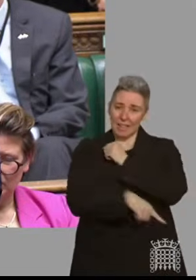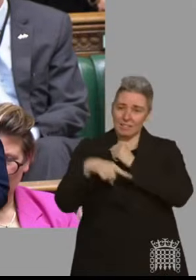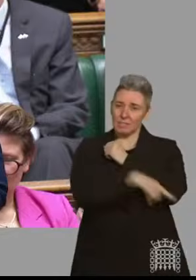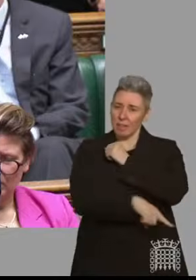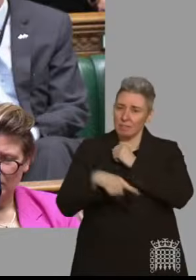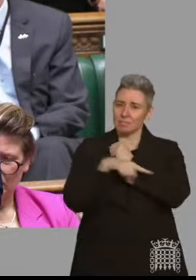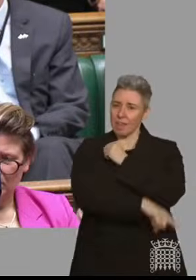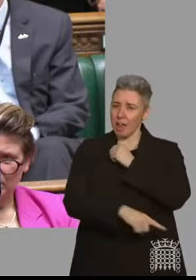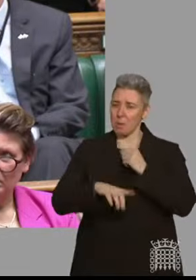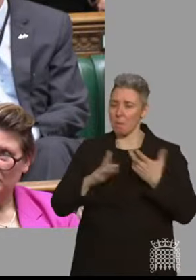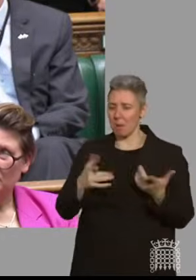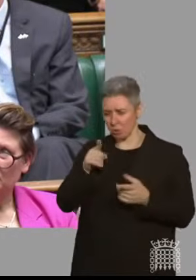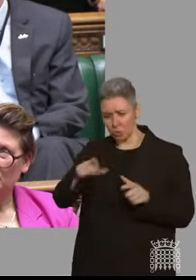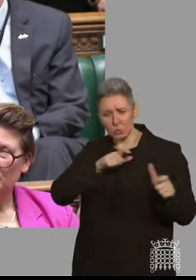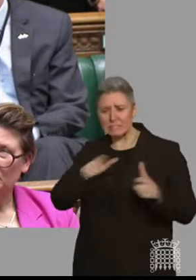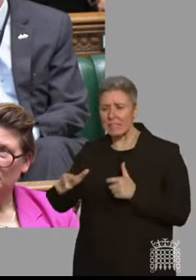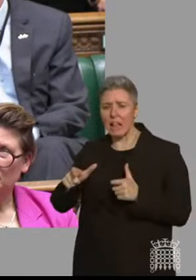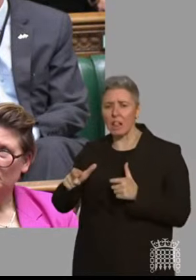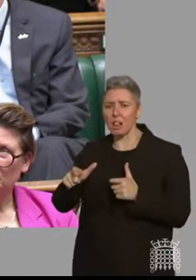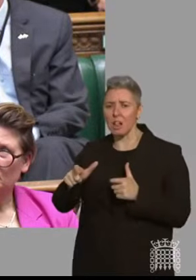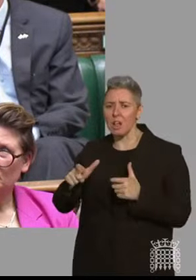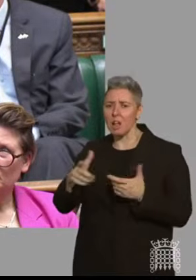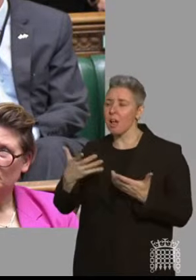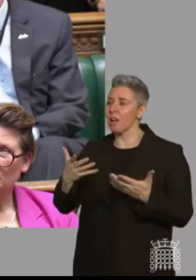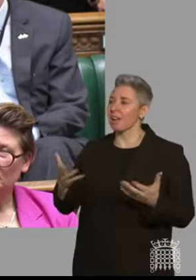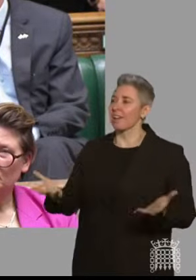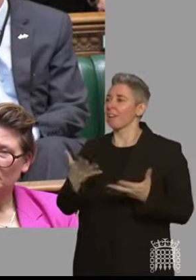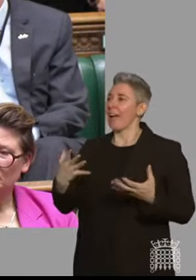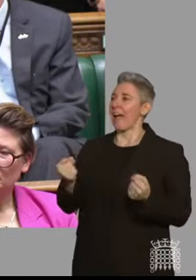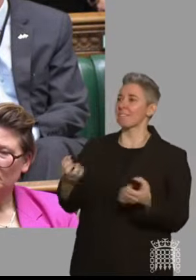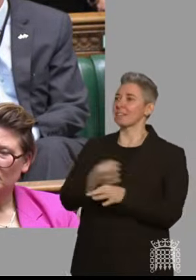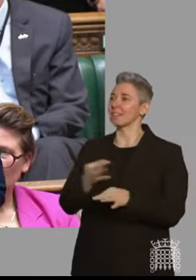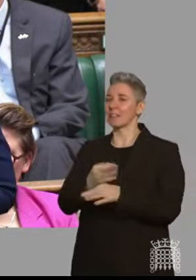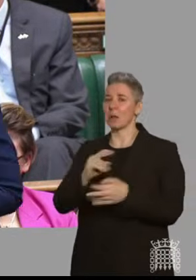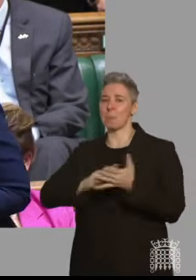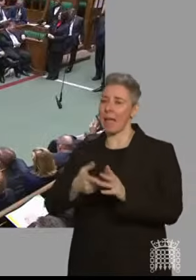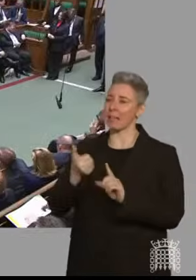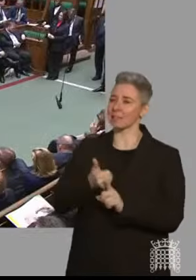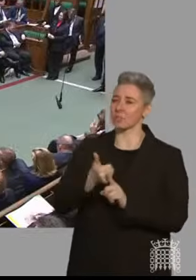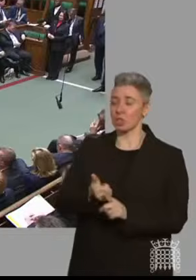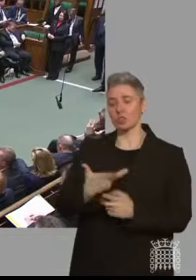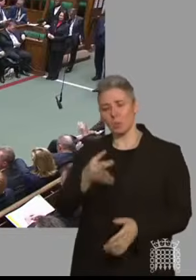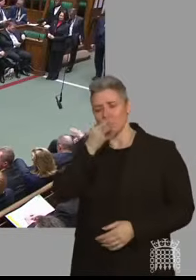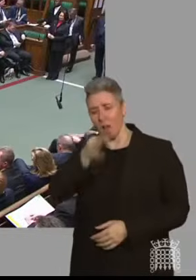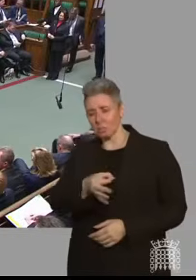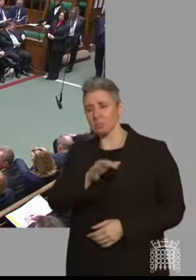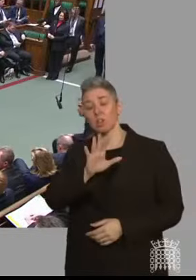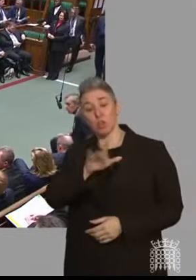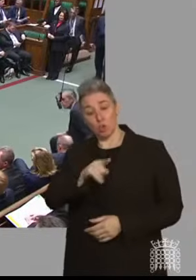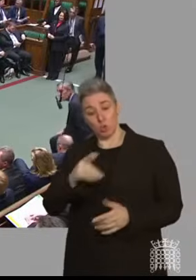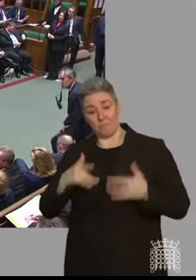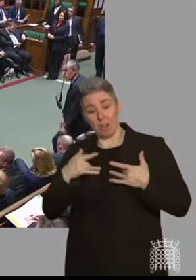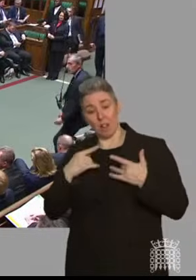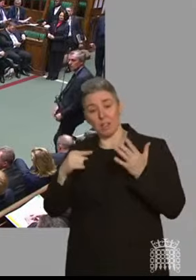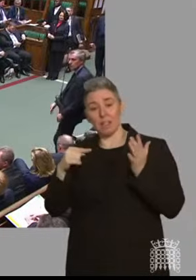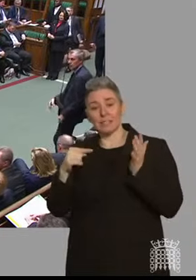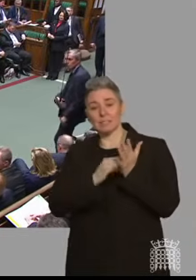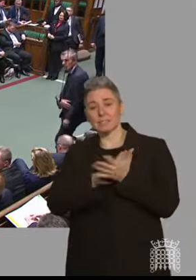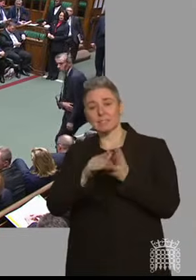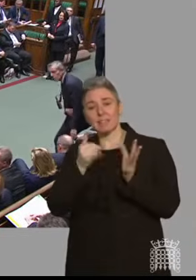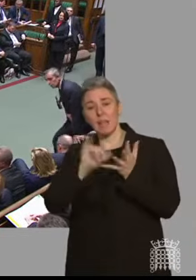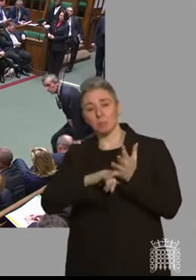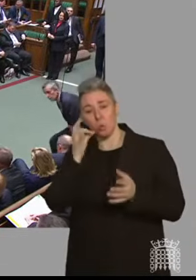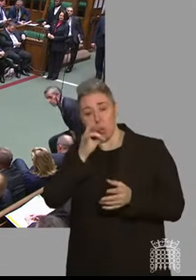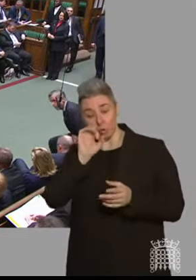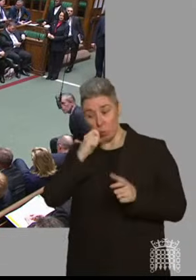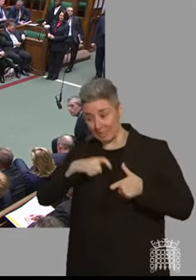does the Prime Minister believe that Thames Water will still exist by the end of the year? Prime Minister. Yeah, well, Mr. Speaker,